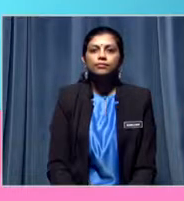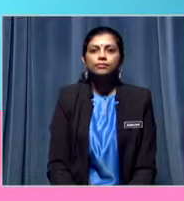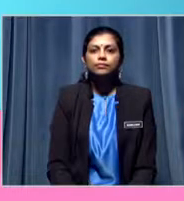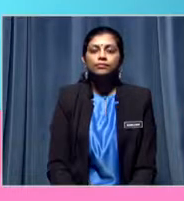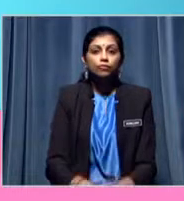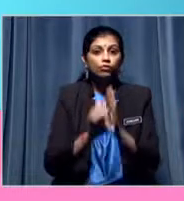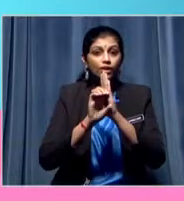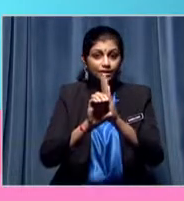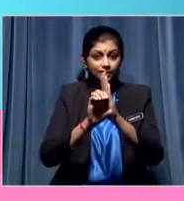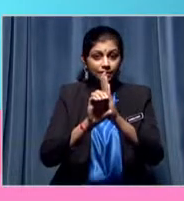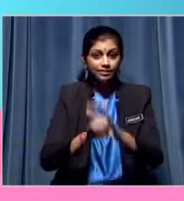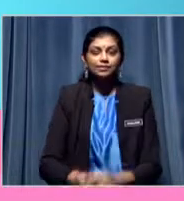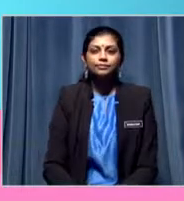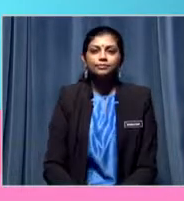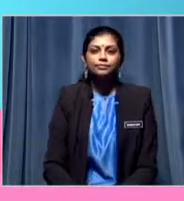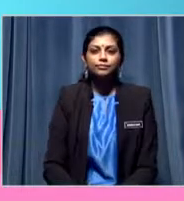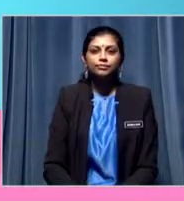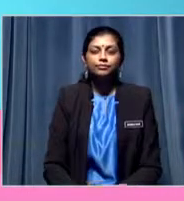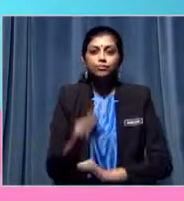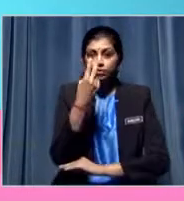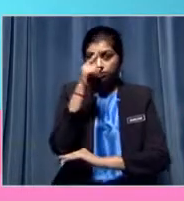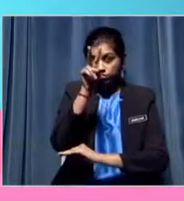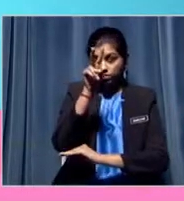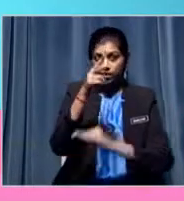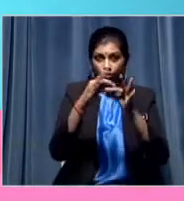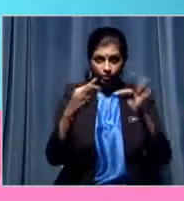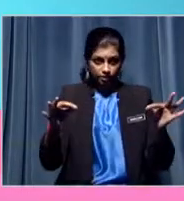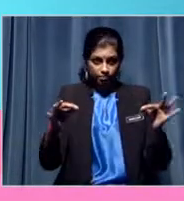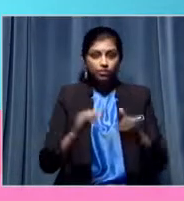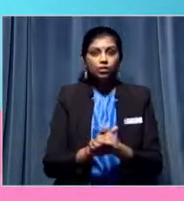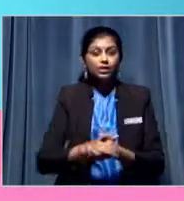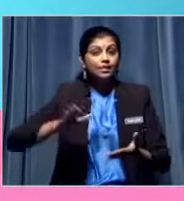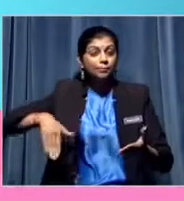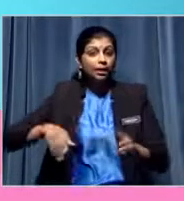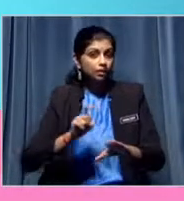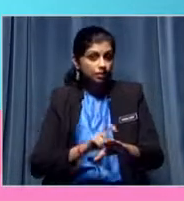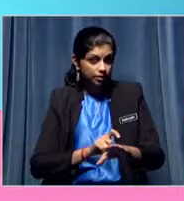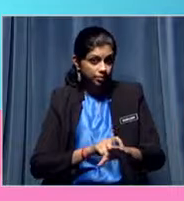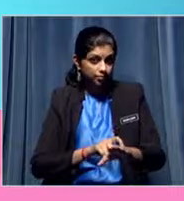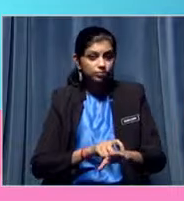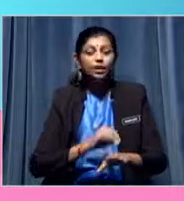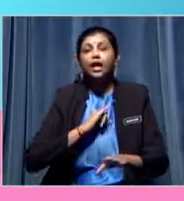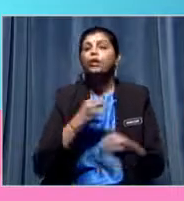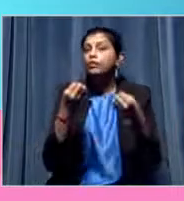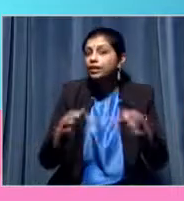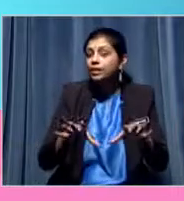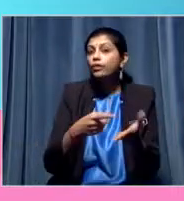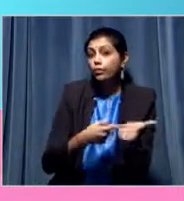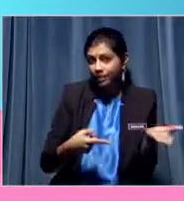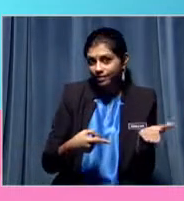For examples, by 8 o'clock tomorrow, I will have taken off for